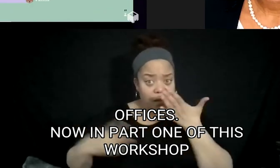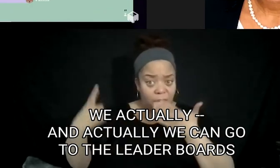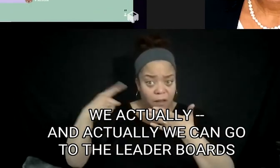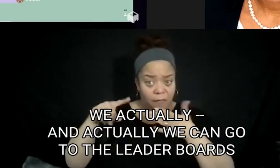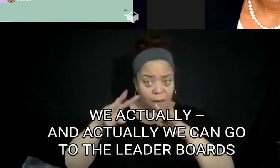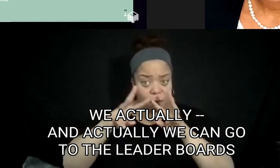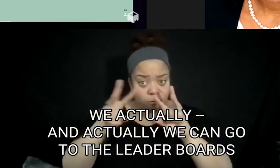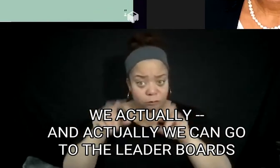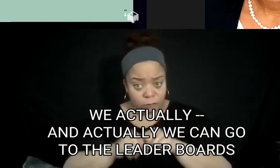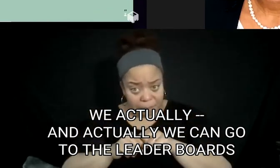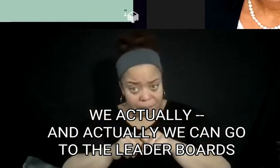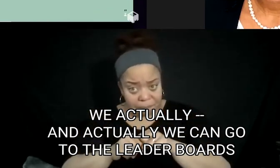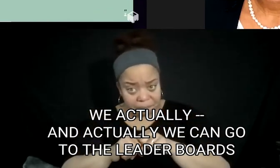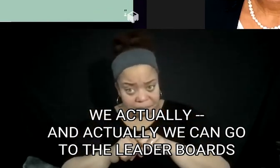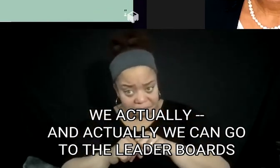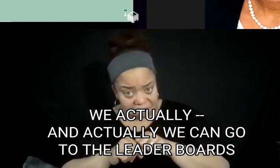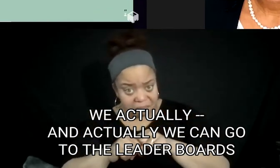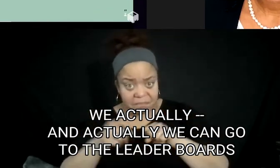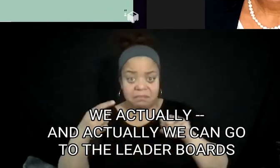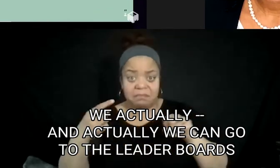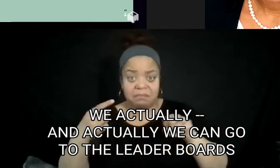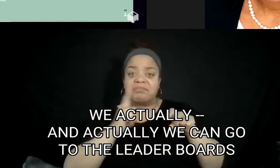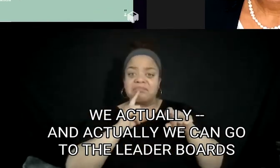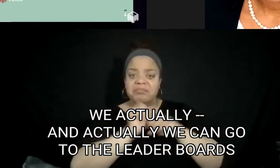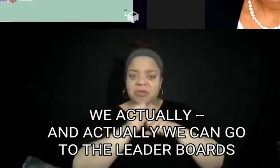time. Let's see. All right, here we go.